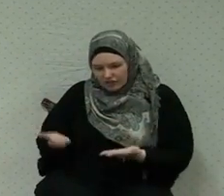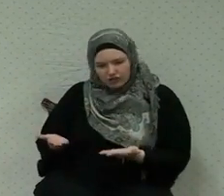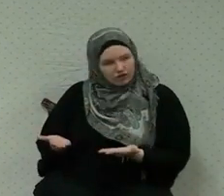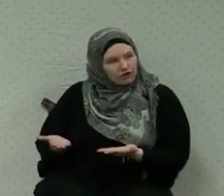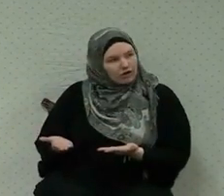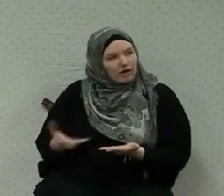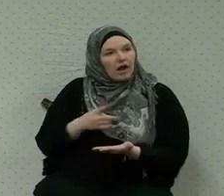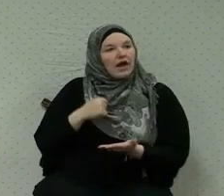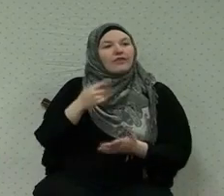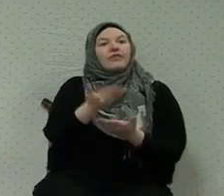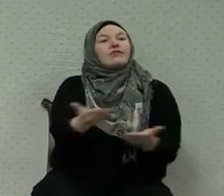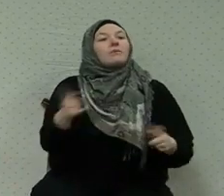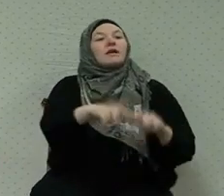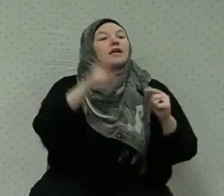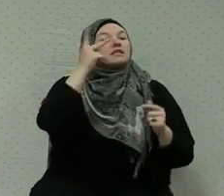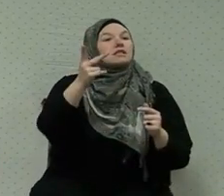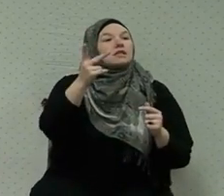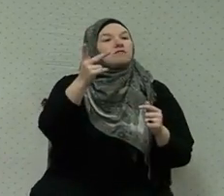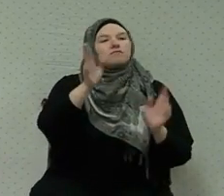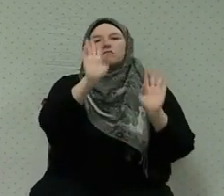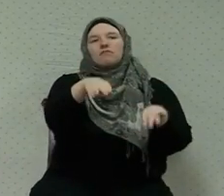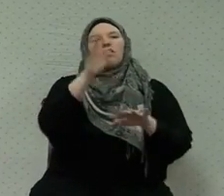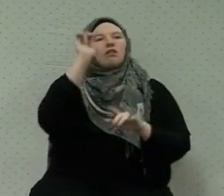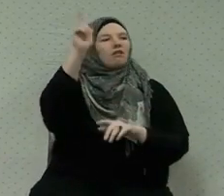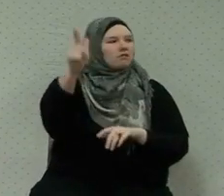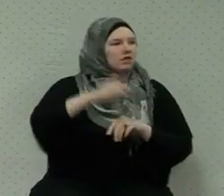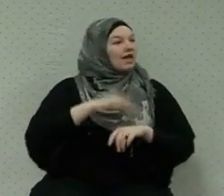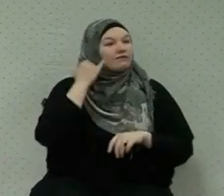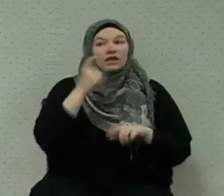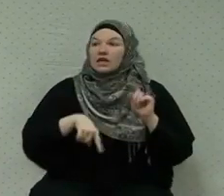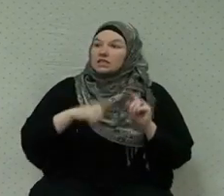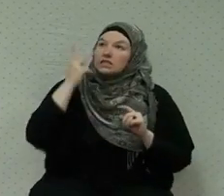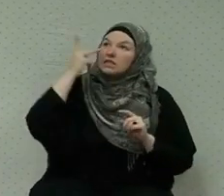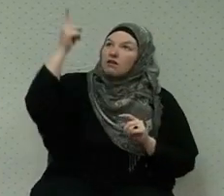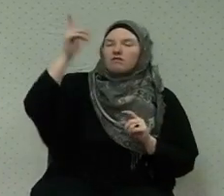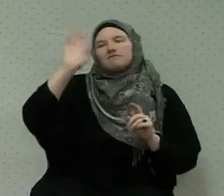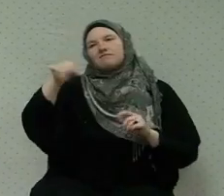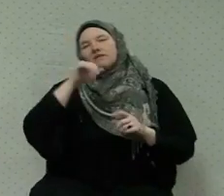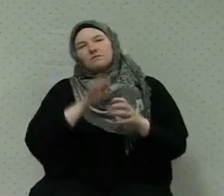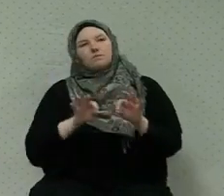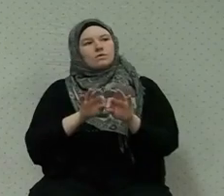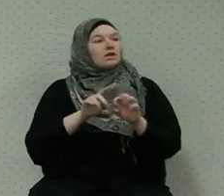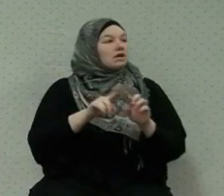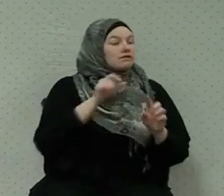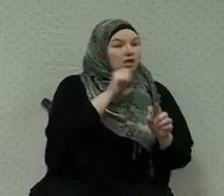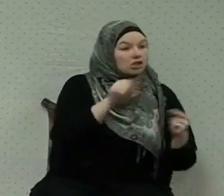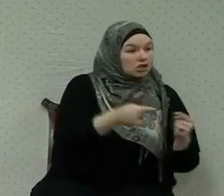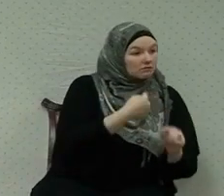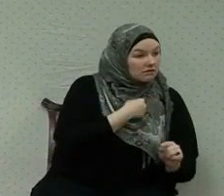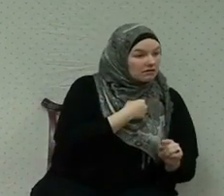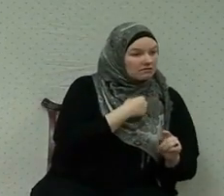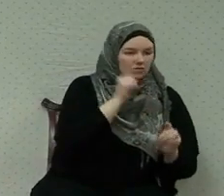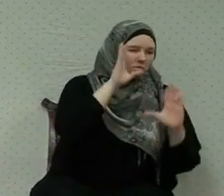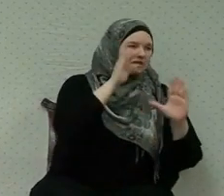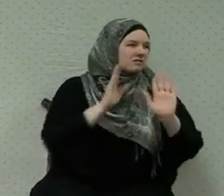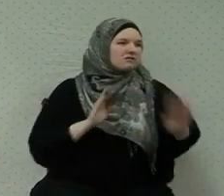intangible is unimportant. If you don't see it, it's not important. If it doesn't hurt you, don't pay